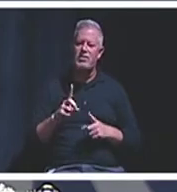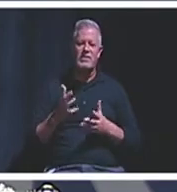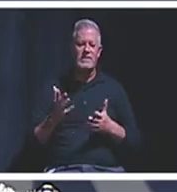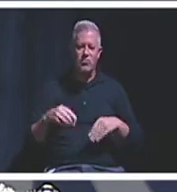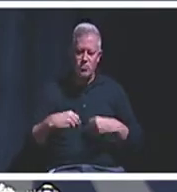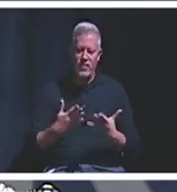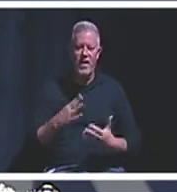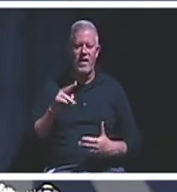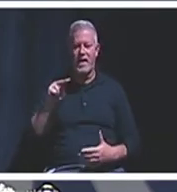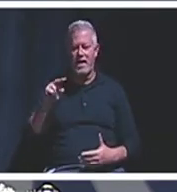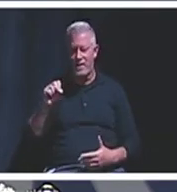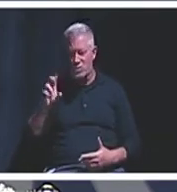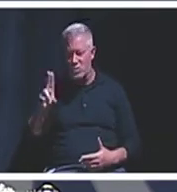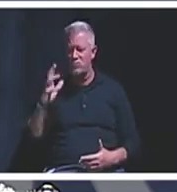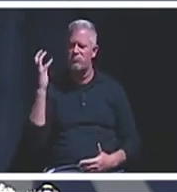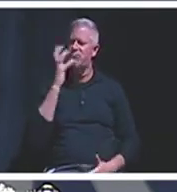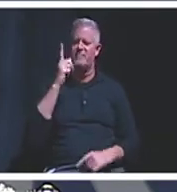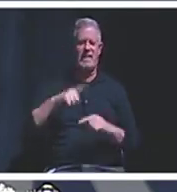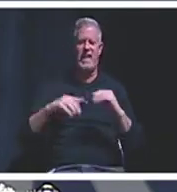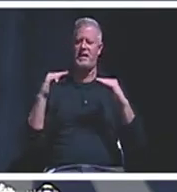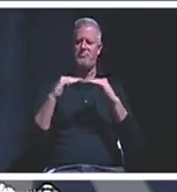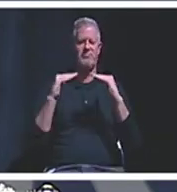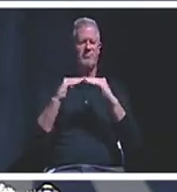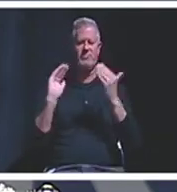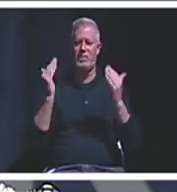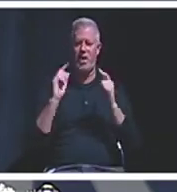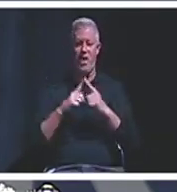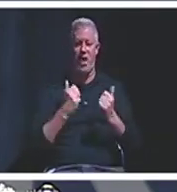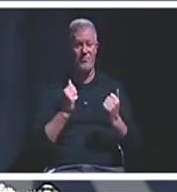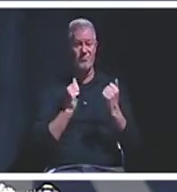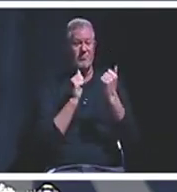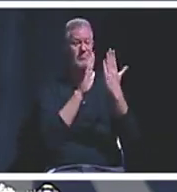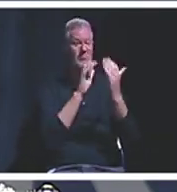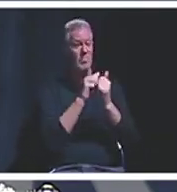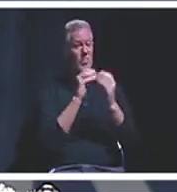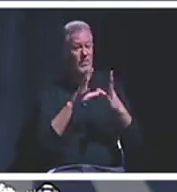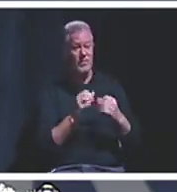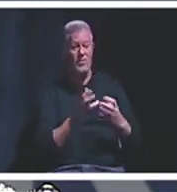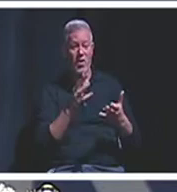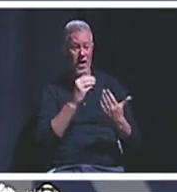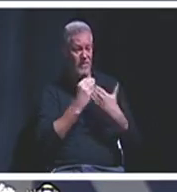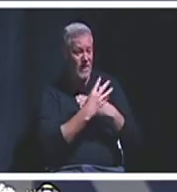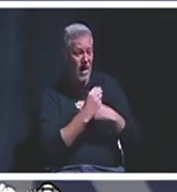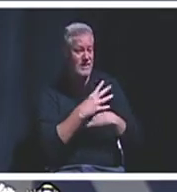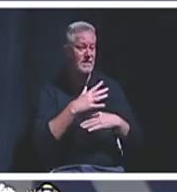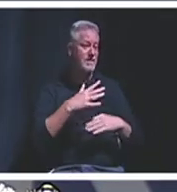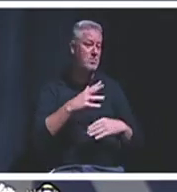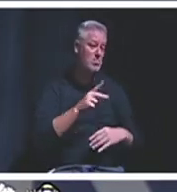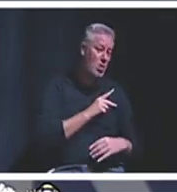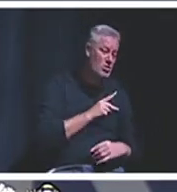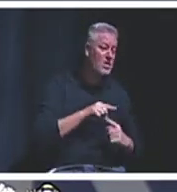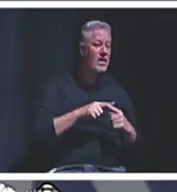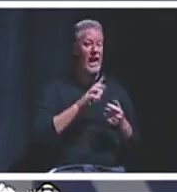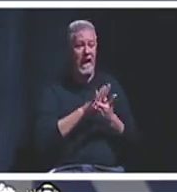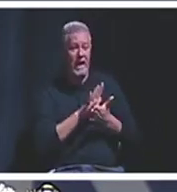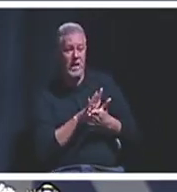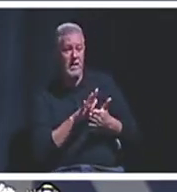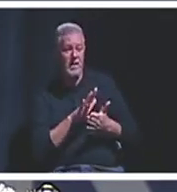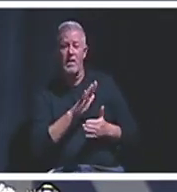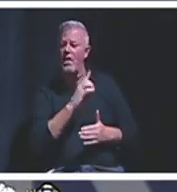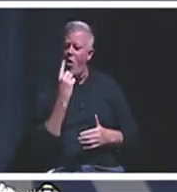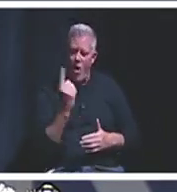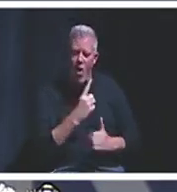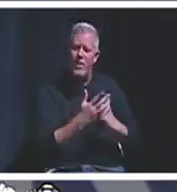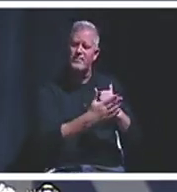really unparalleled. Countless times I've approached professors for advice, both with academic matters and personal matters, and they've never steered me in the